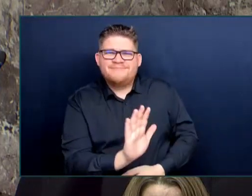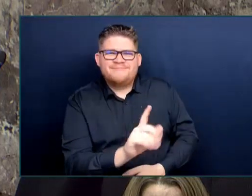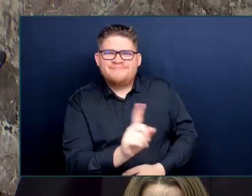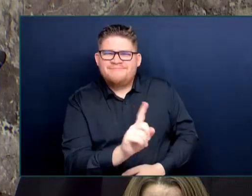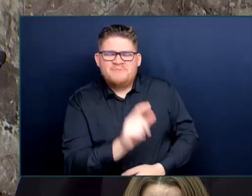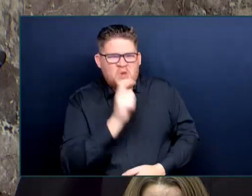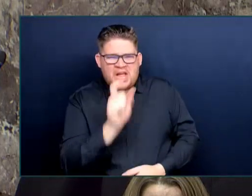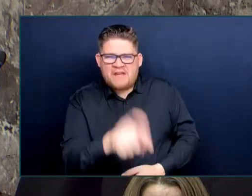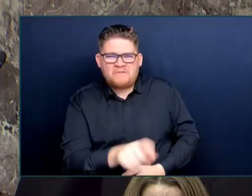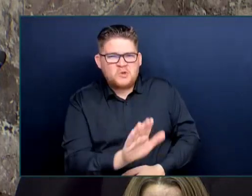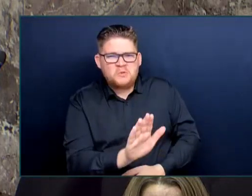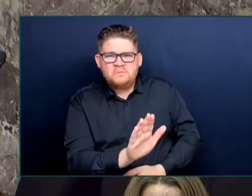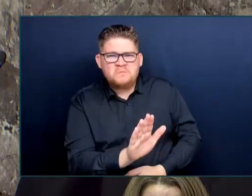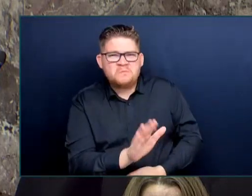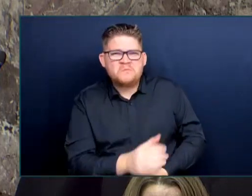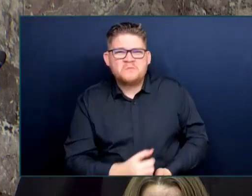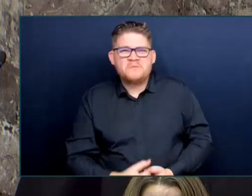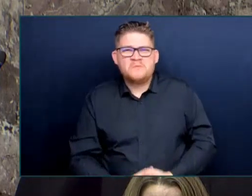It requires...